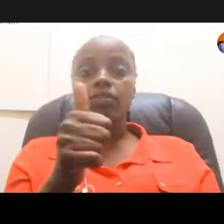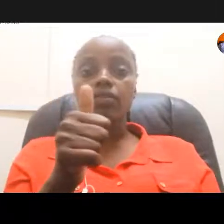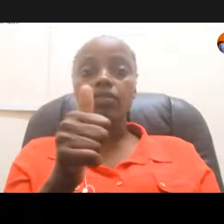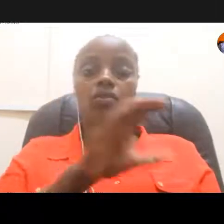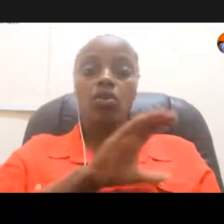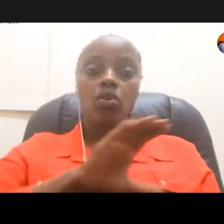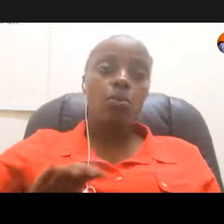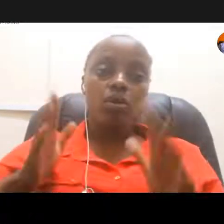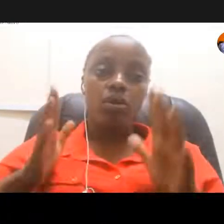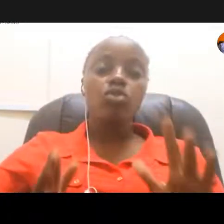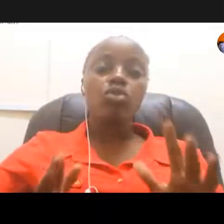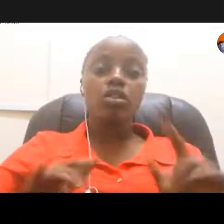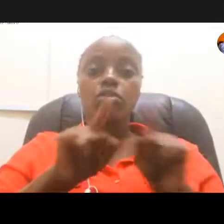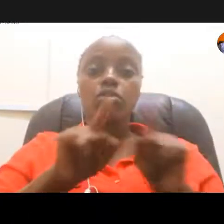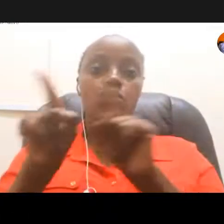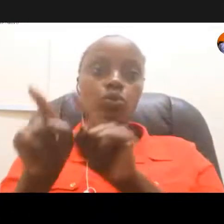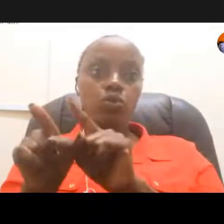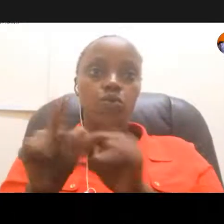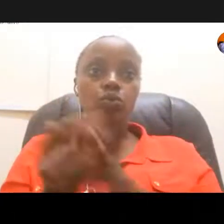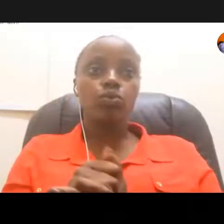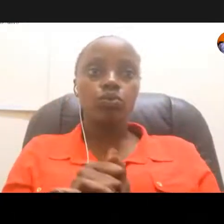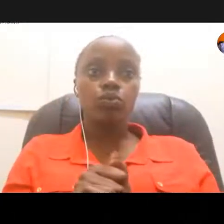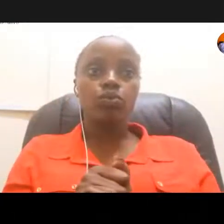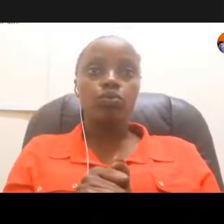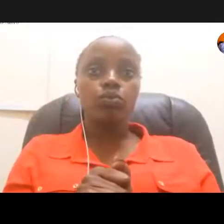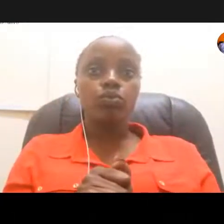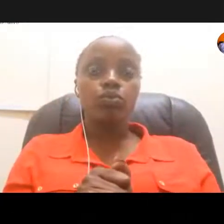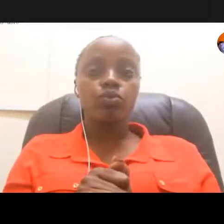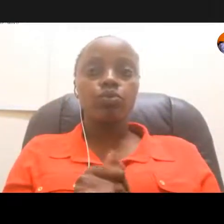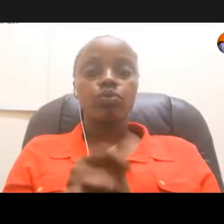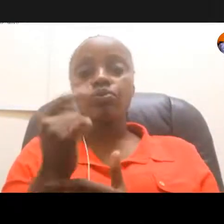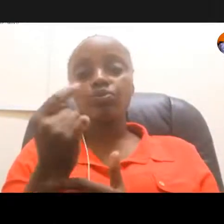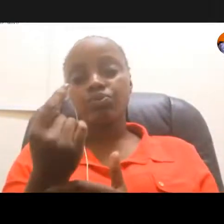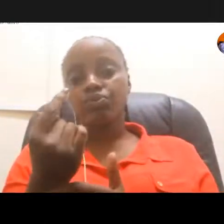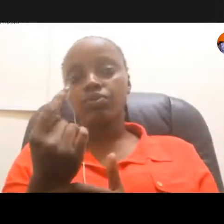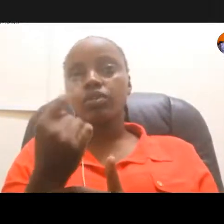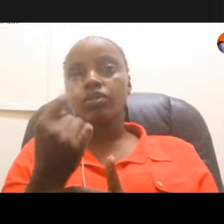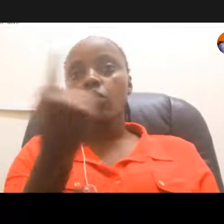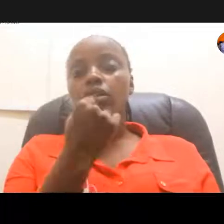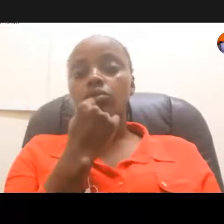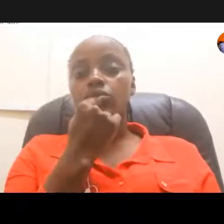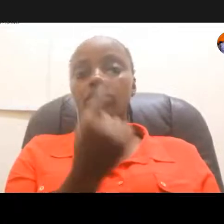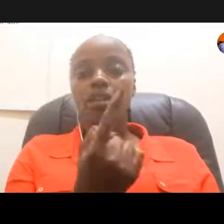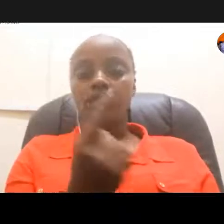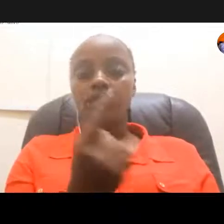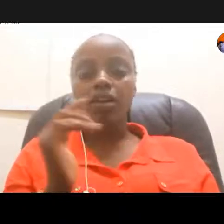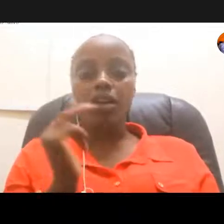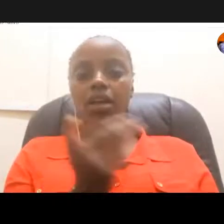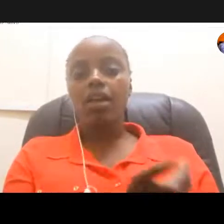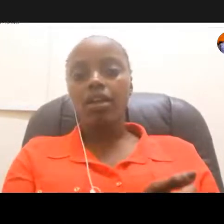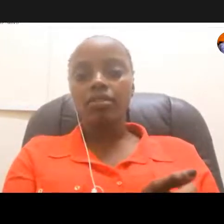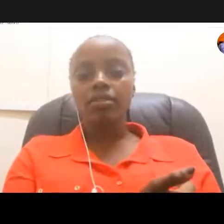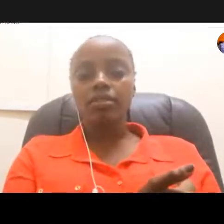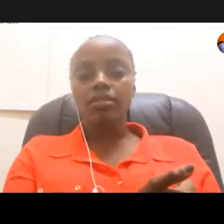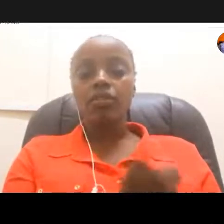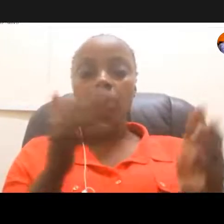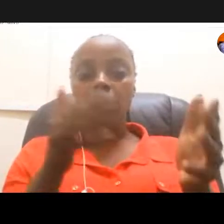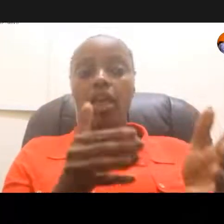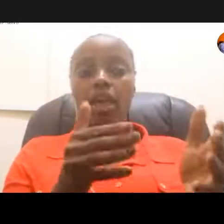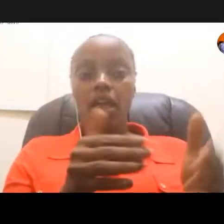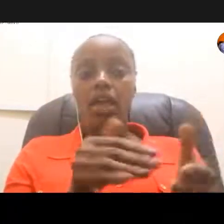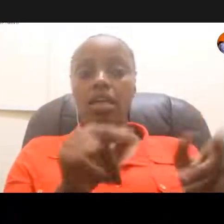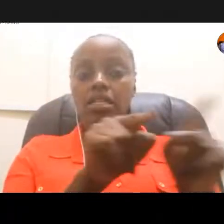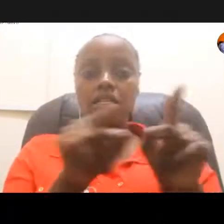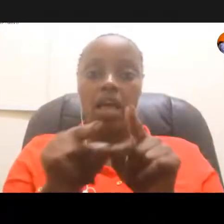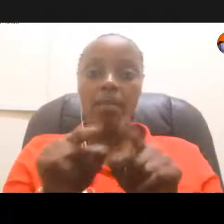as well. So just for me to say, we are here and we will